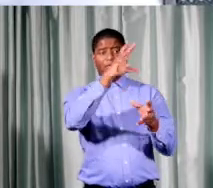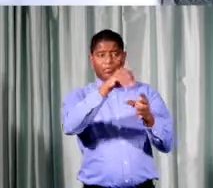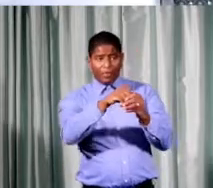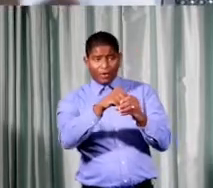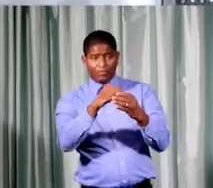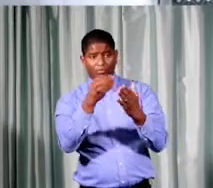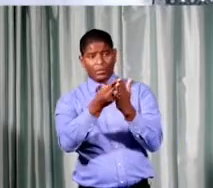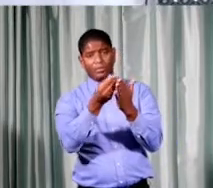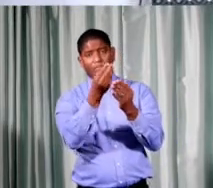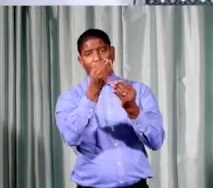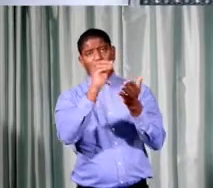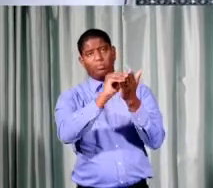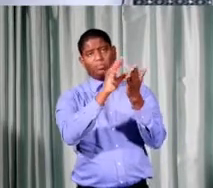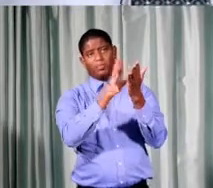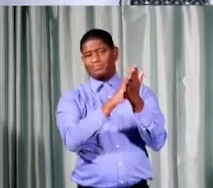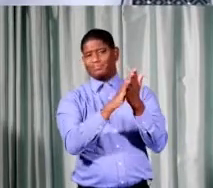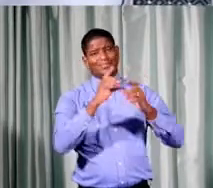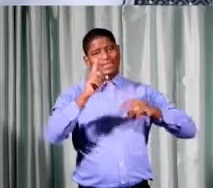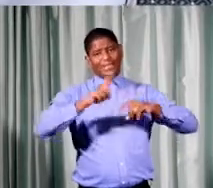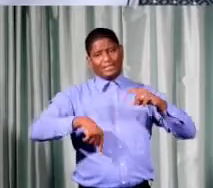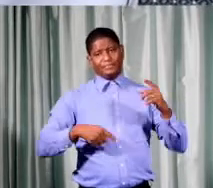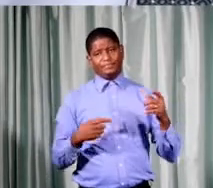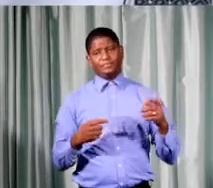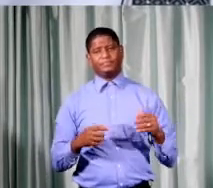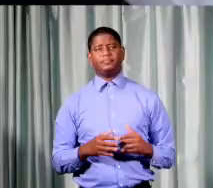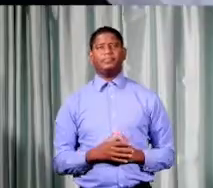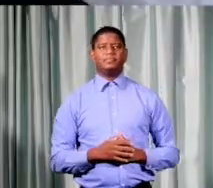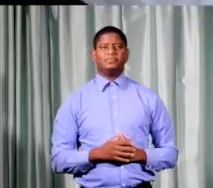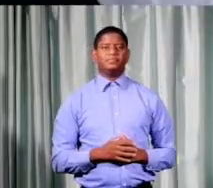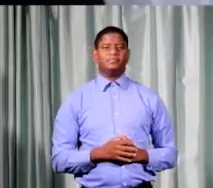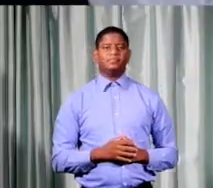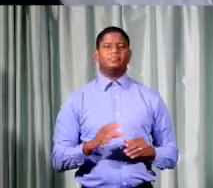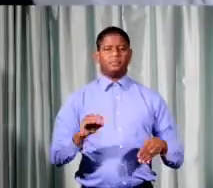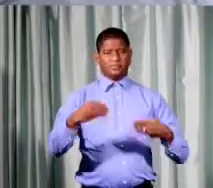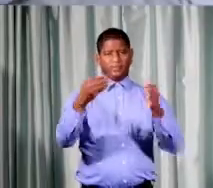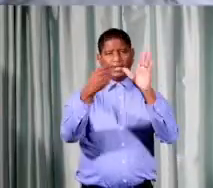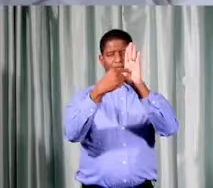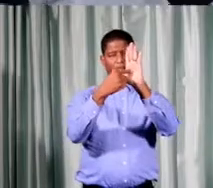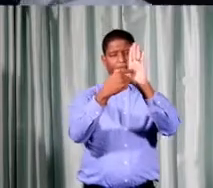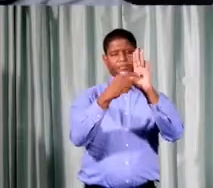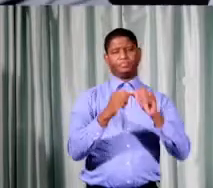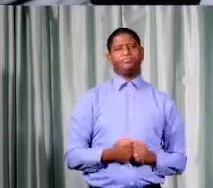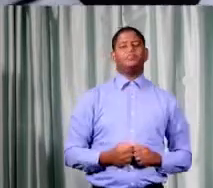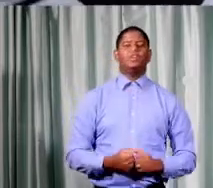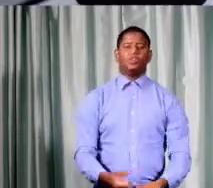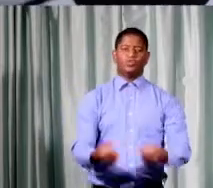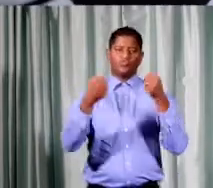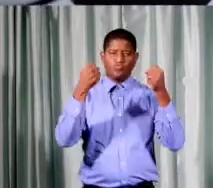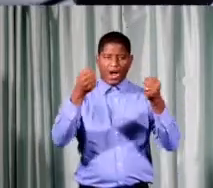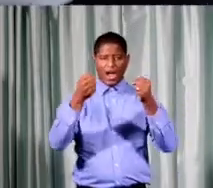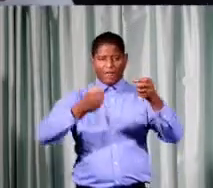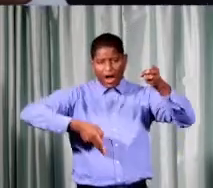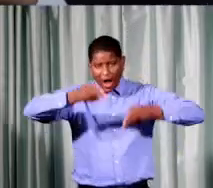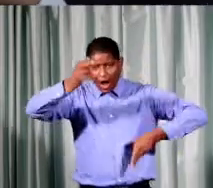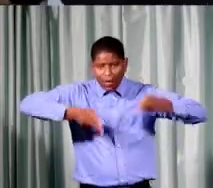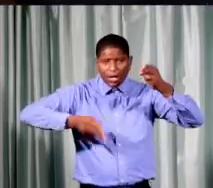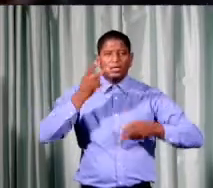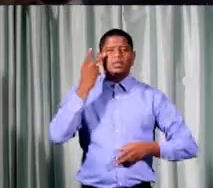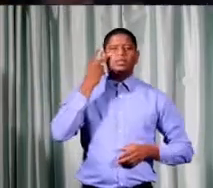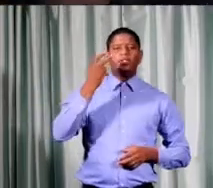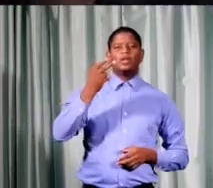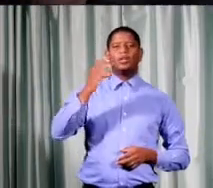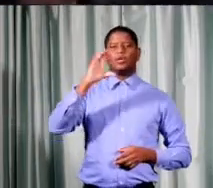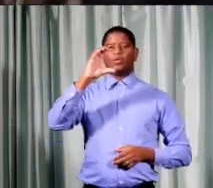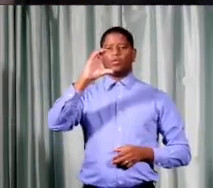So, that little Coca-Cola bottling plant on the highway you'd have passed when you were coming up, that would